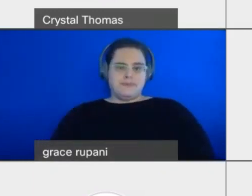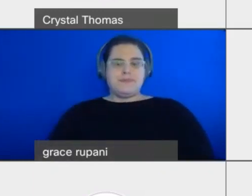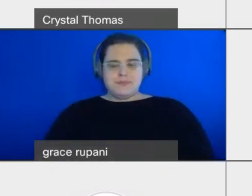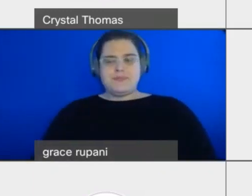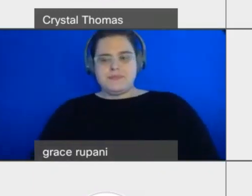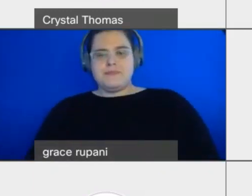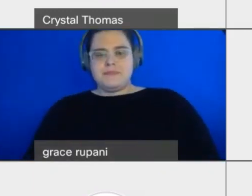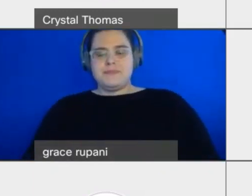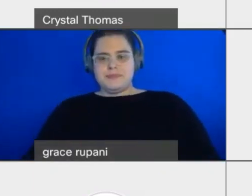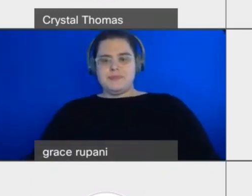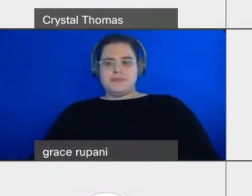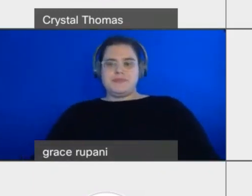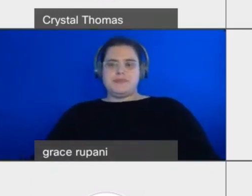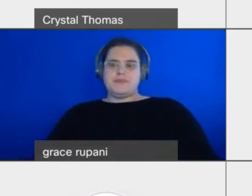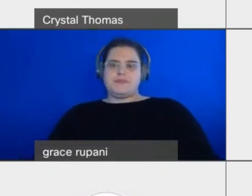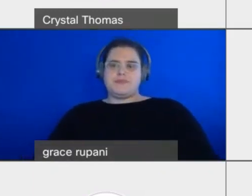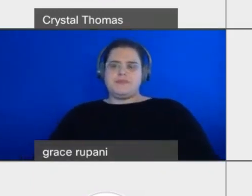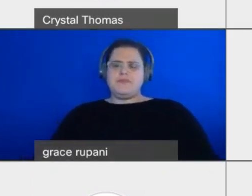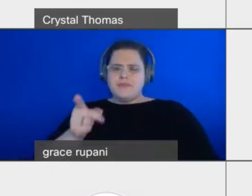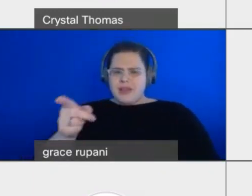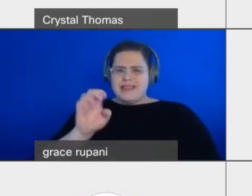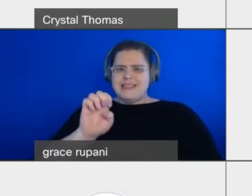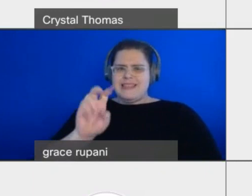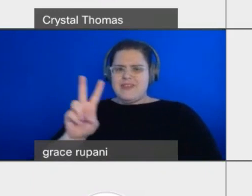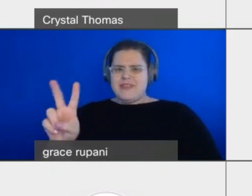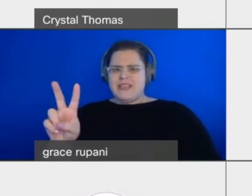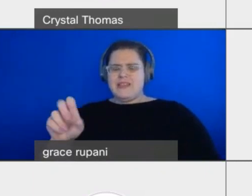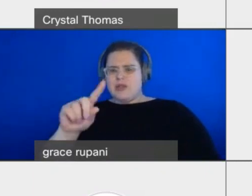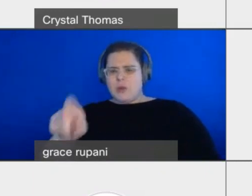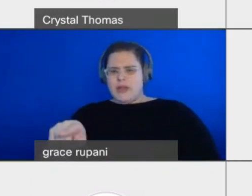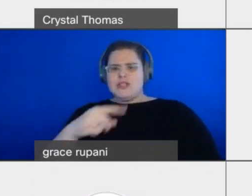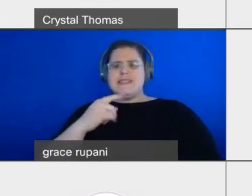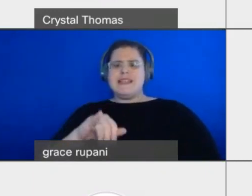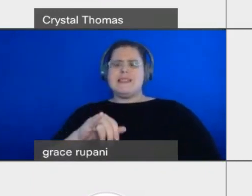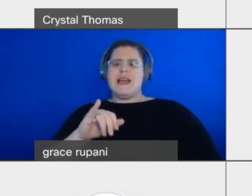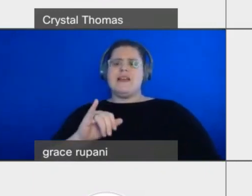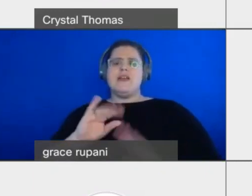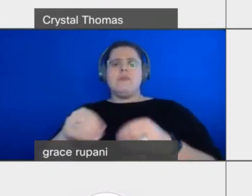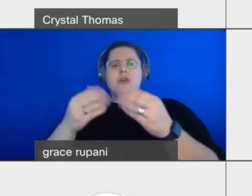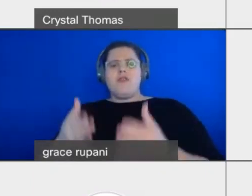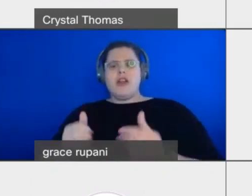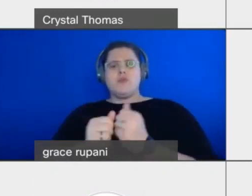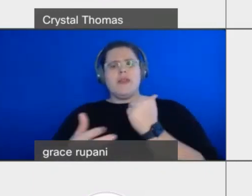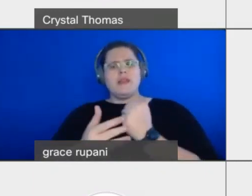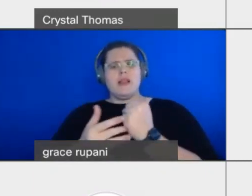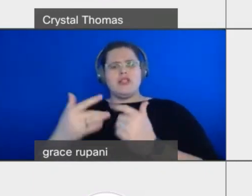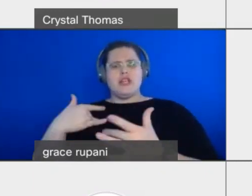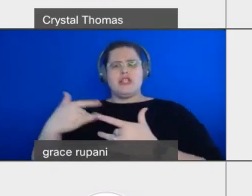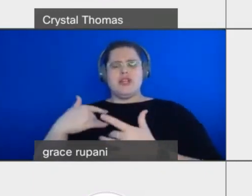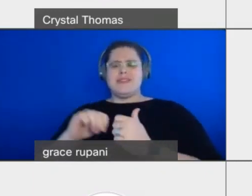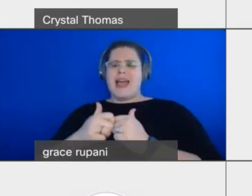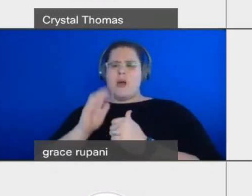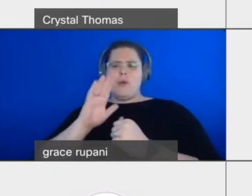that. This is an EVV question. How will providers with technology concerns be addressed with teaching